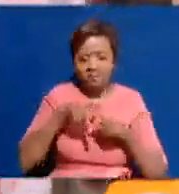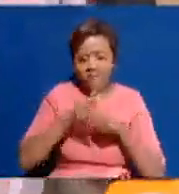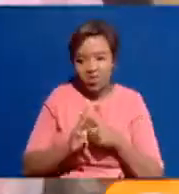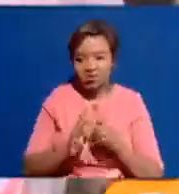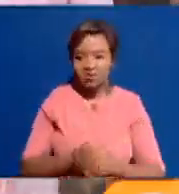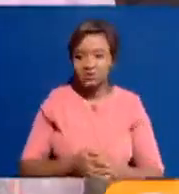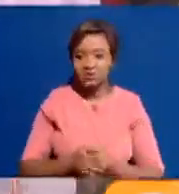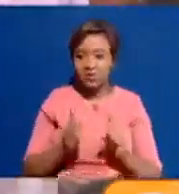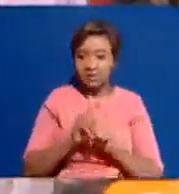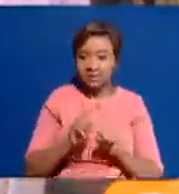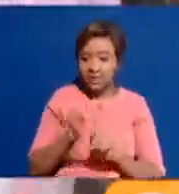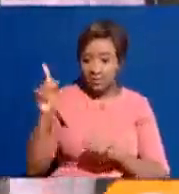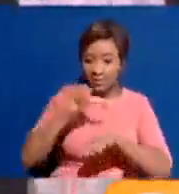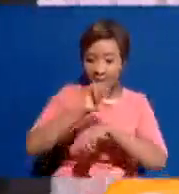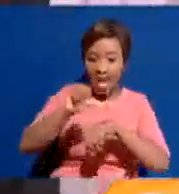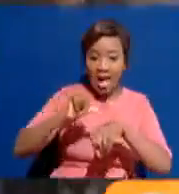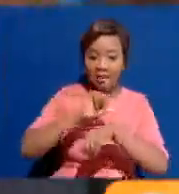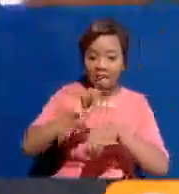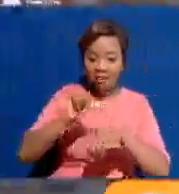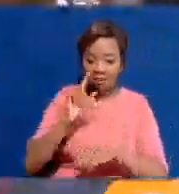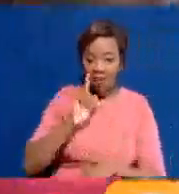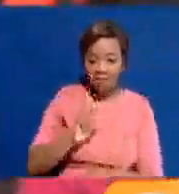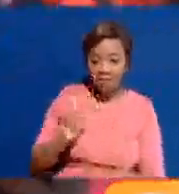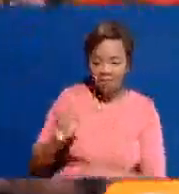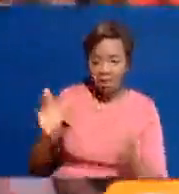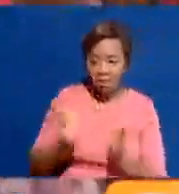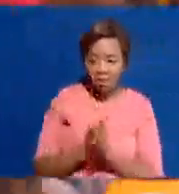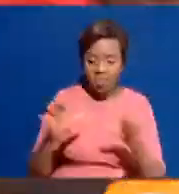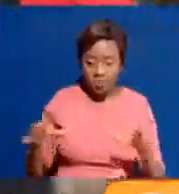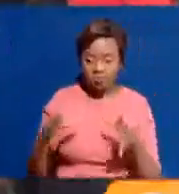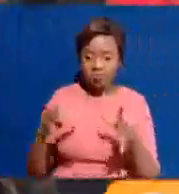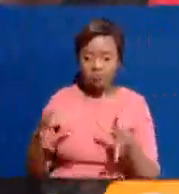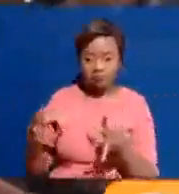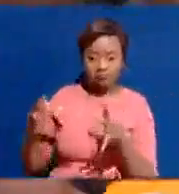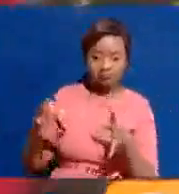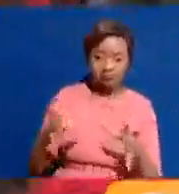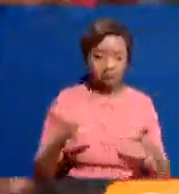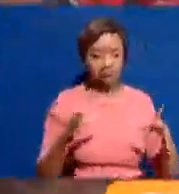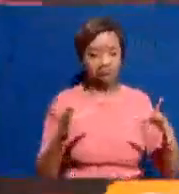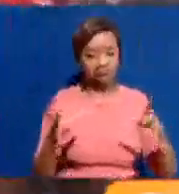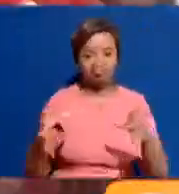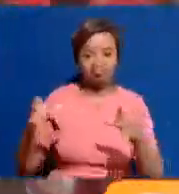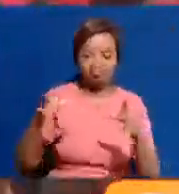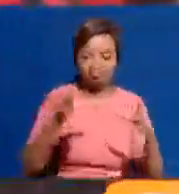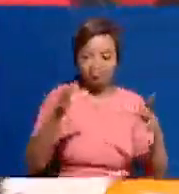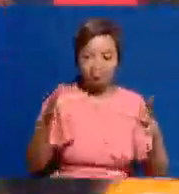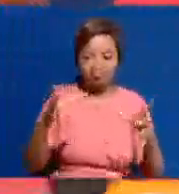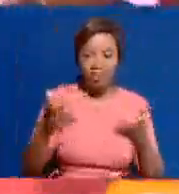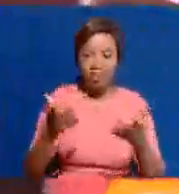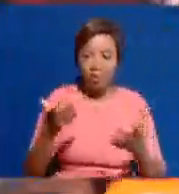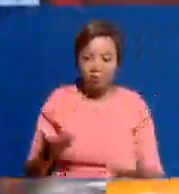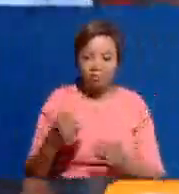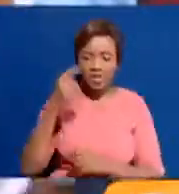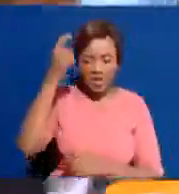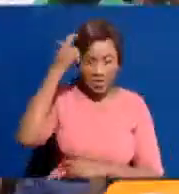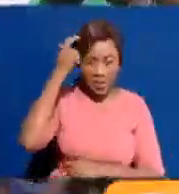Bishop Philip Anyola of Nairobi Catholic Diocese led faithful at the Holy Family Basilica in commemorating the day with a procession